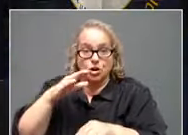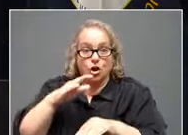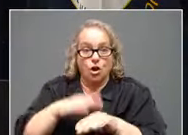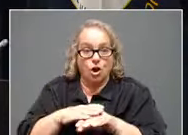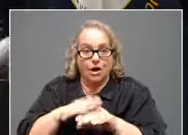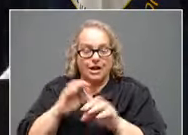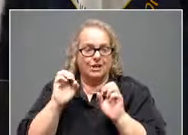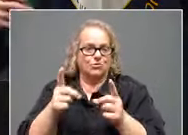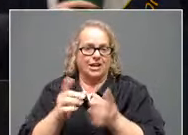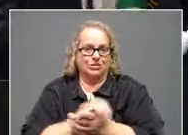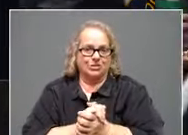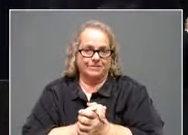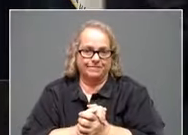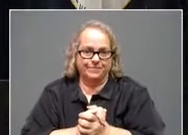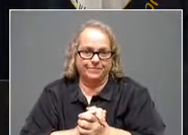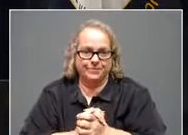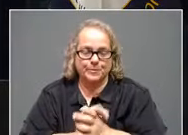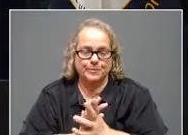education.